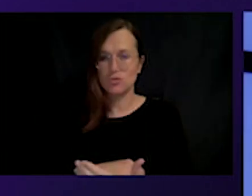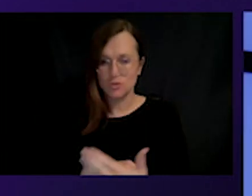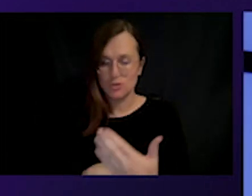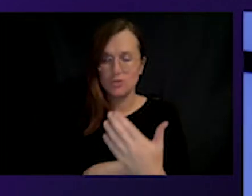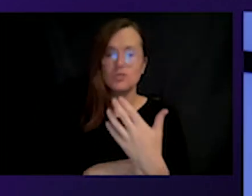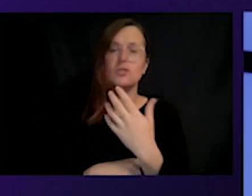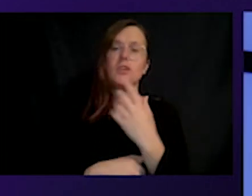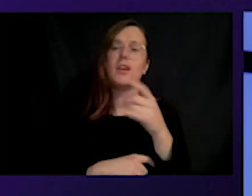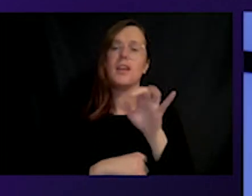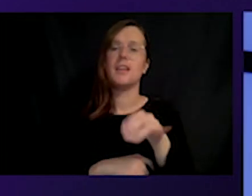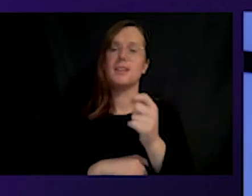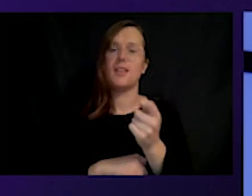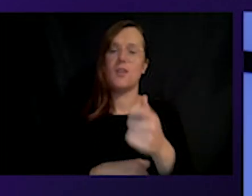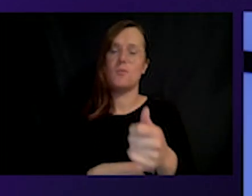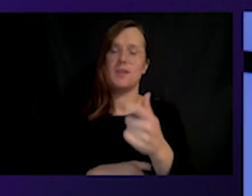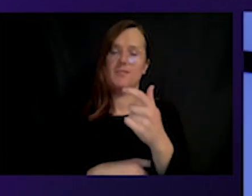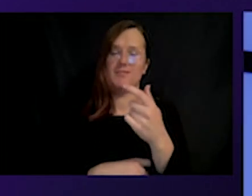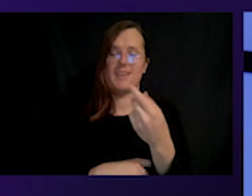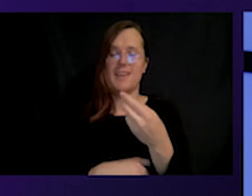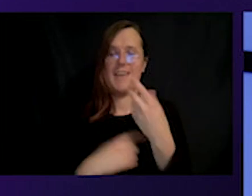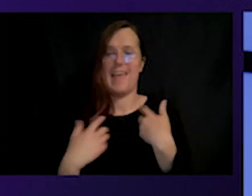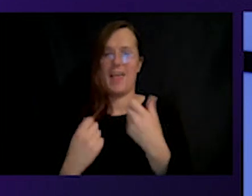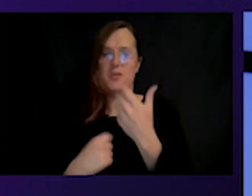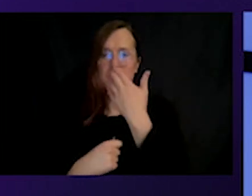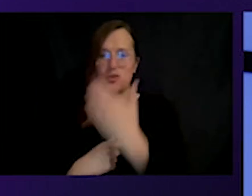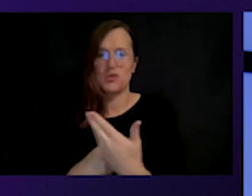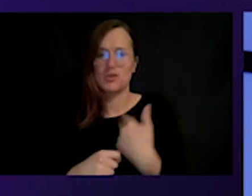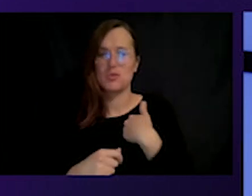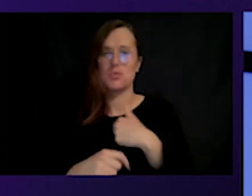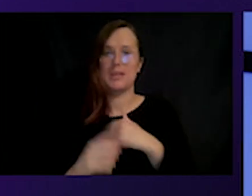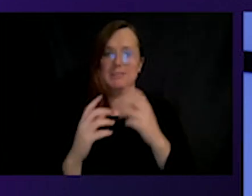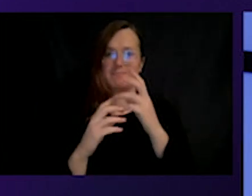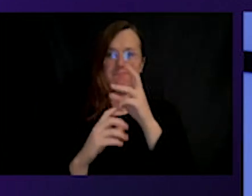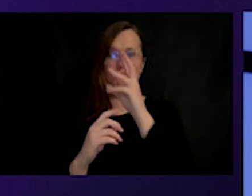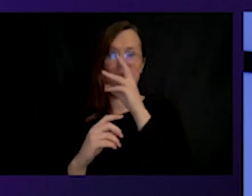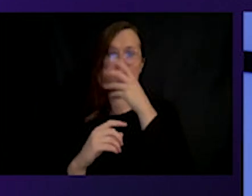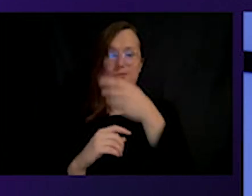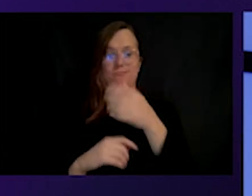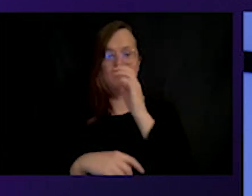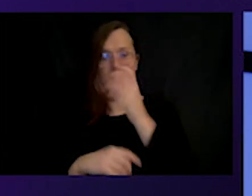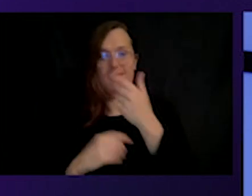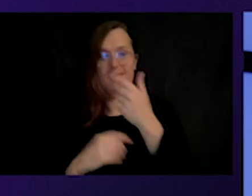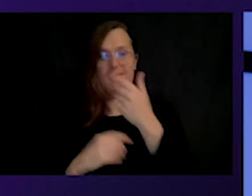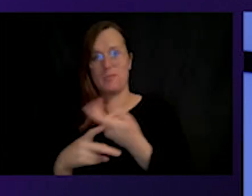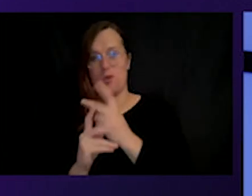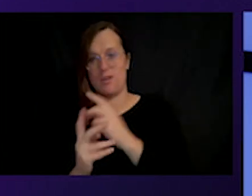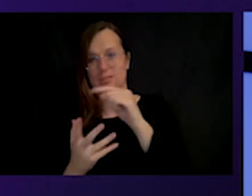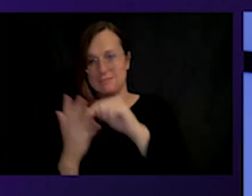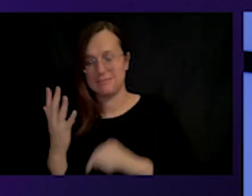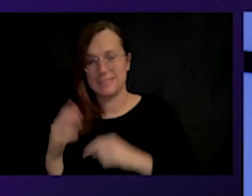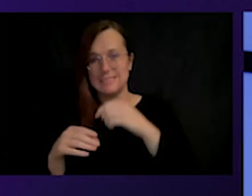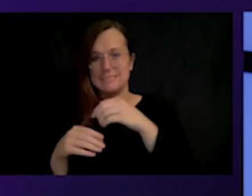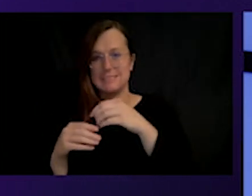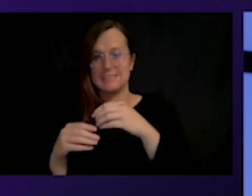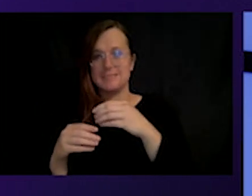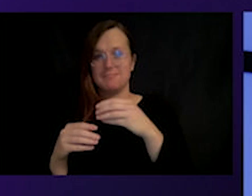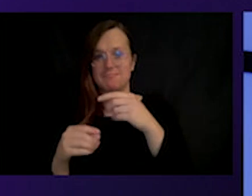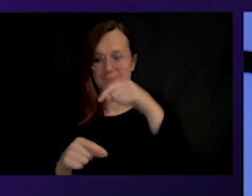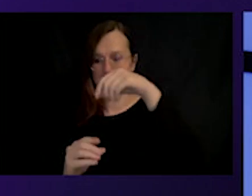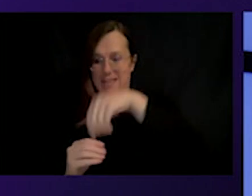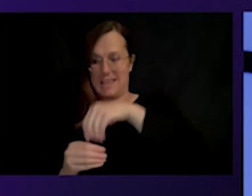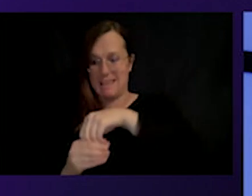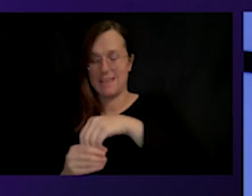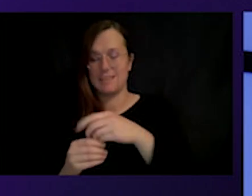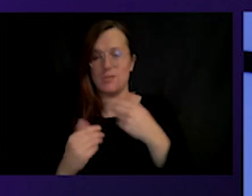health good too. I mean, we are consuming water that has these products that haven't precisely decomposed in them too. So there's like a dual for